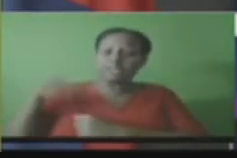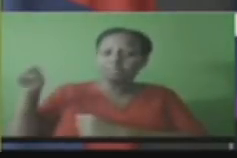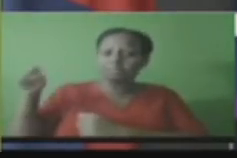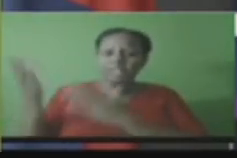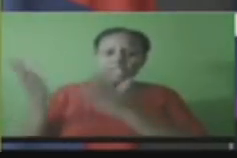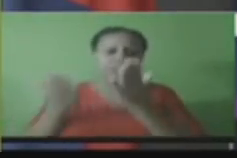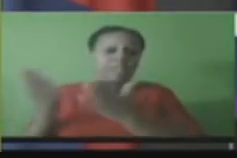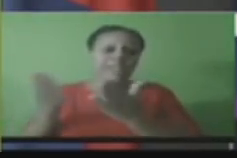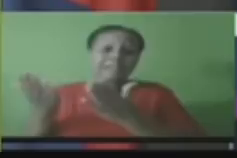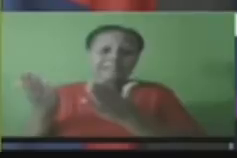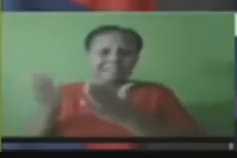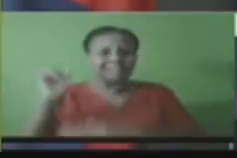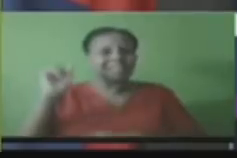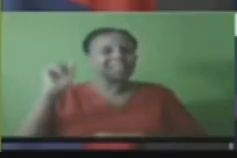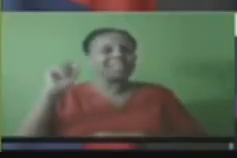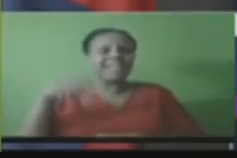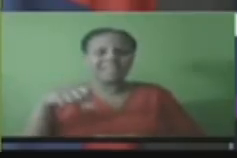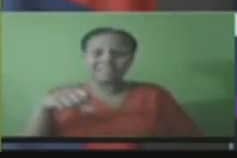our ability to respond.